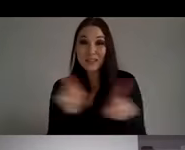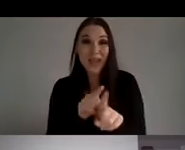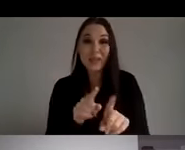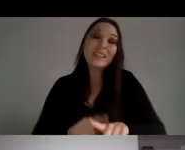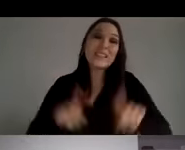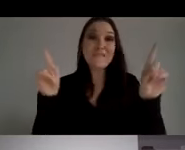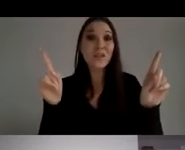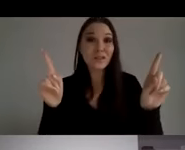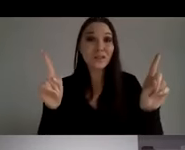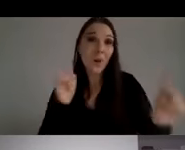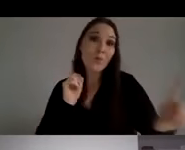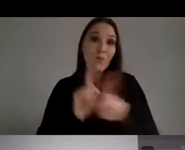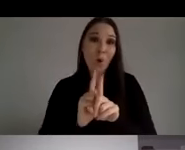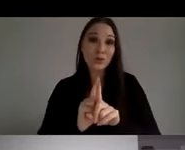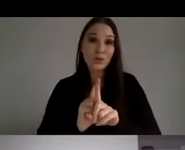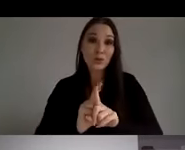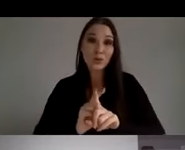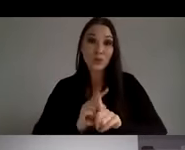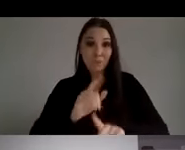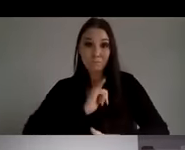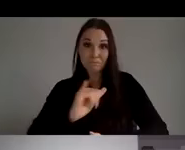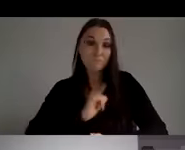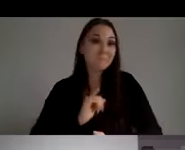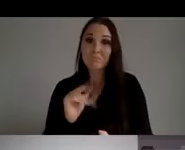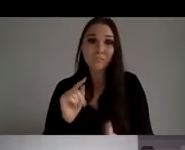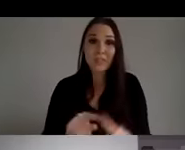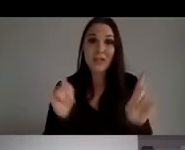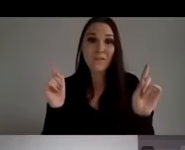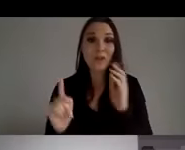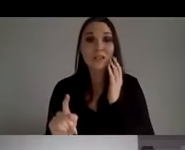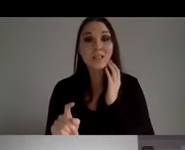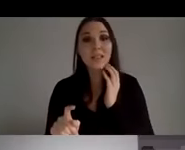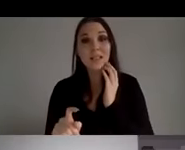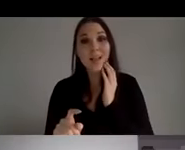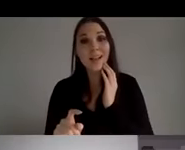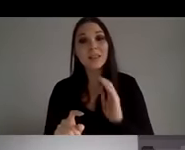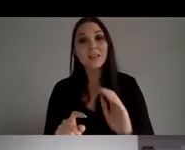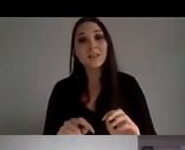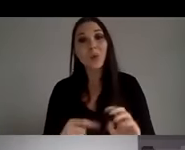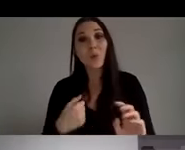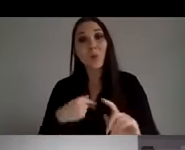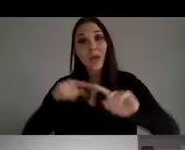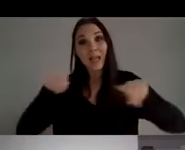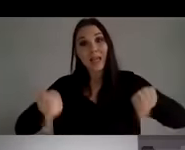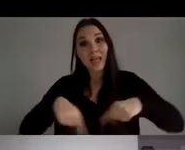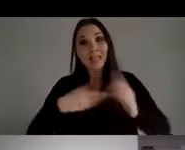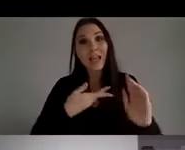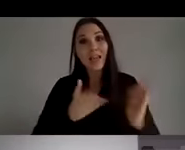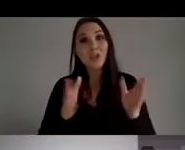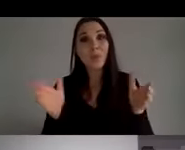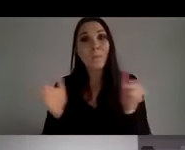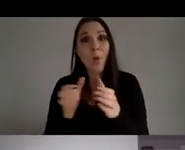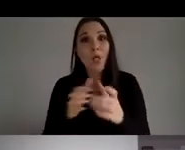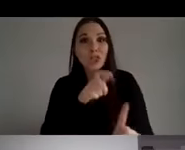we really do, we do not do the full system architecture as a complete product. So we deliver small modules to customers